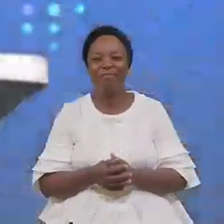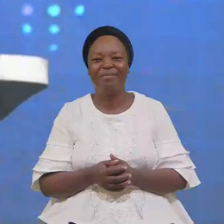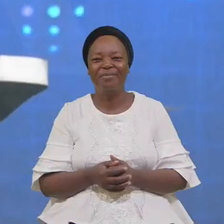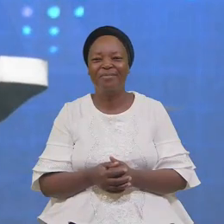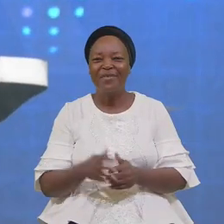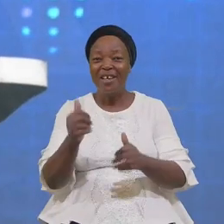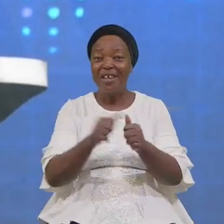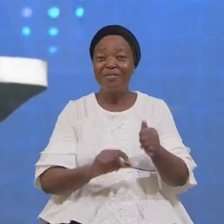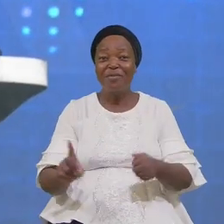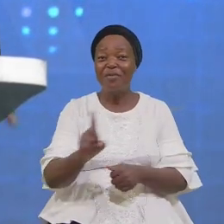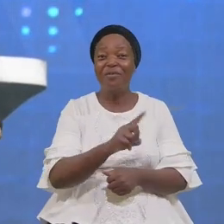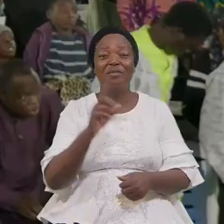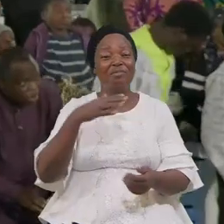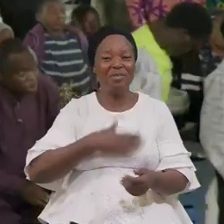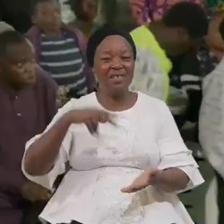Everybody, you can stand up.